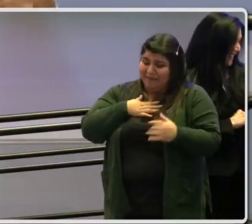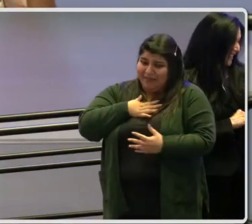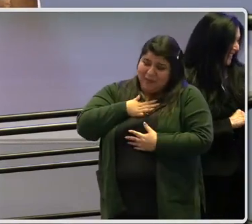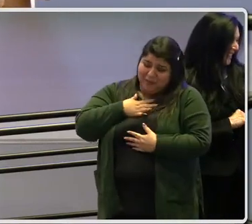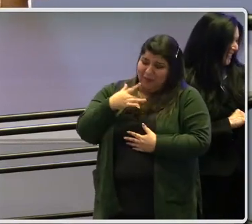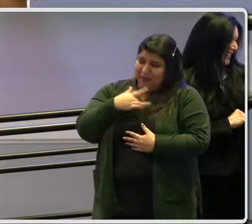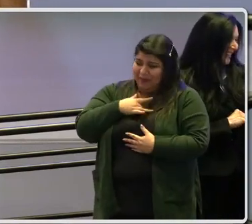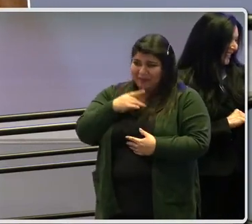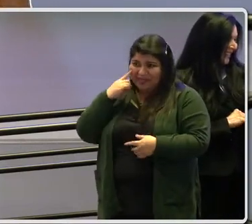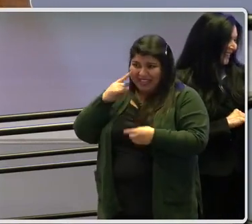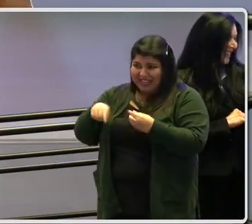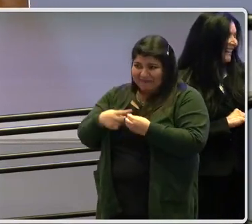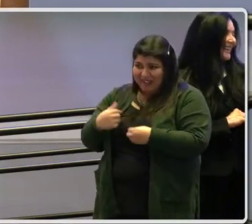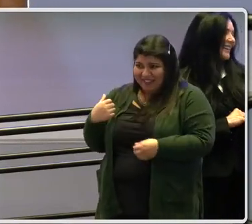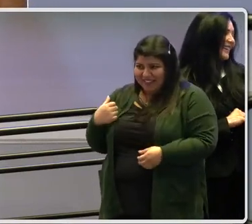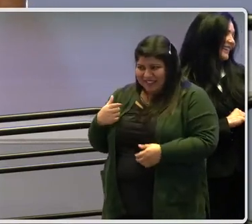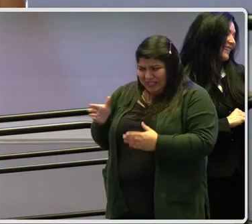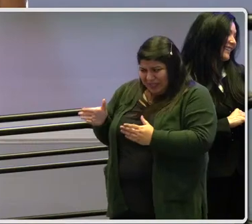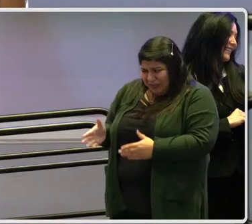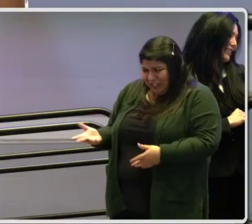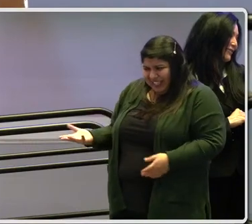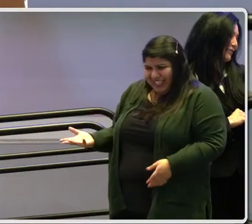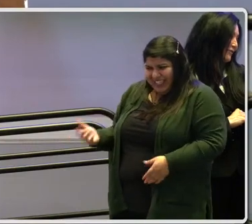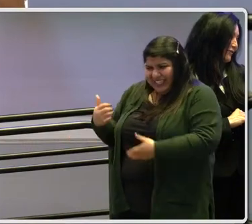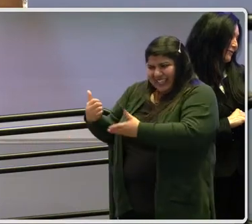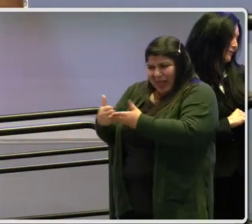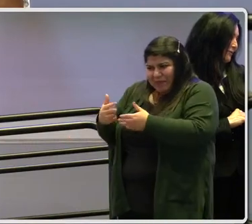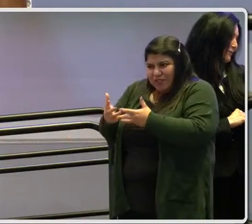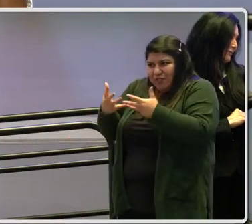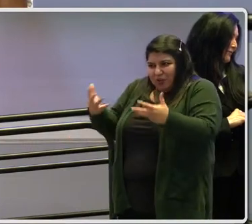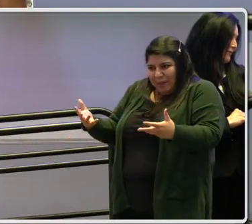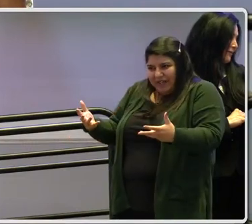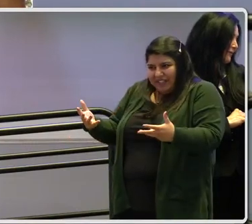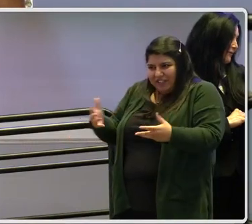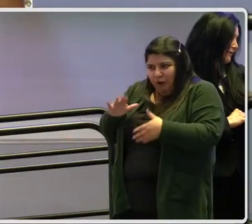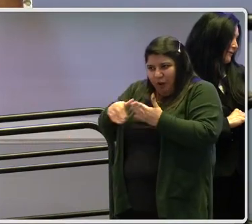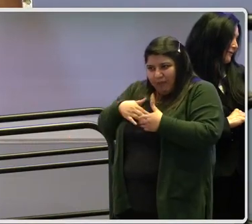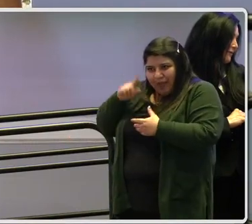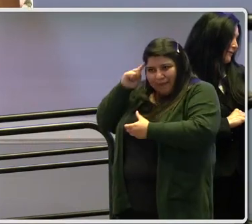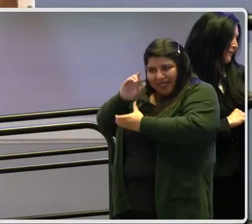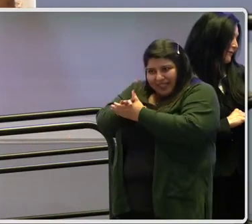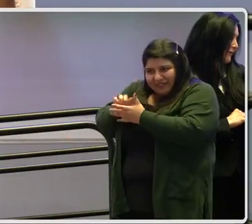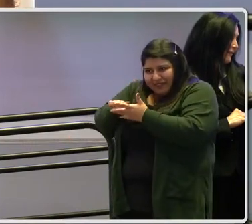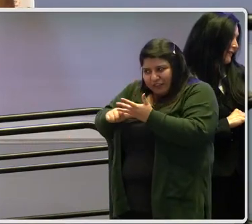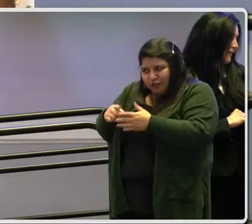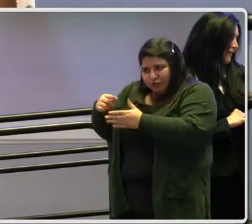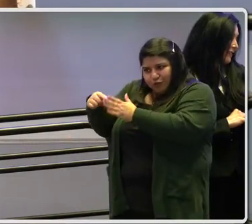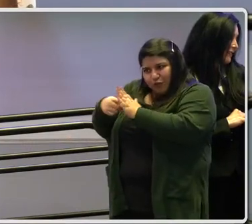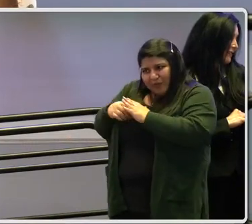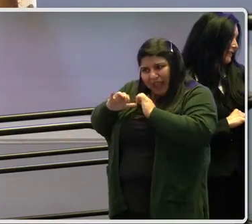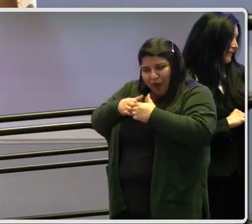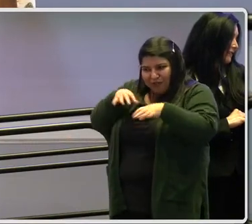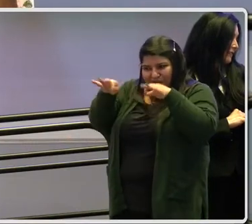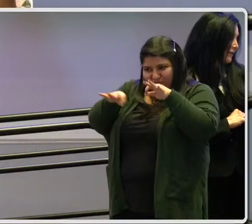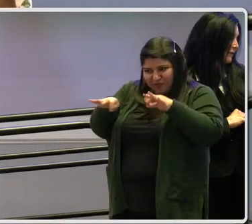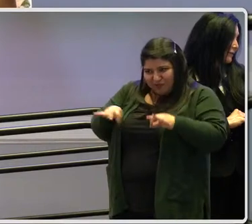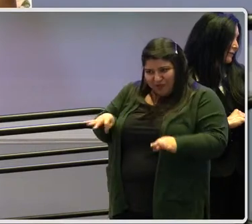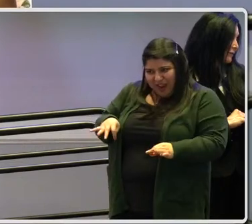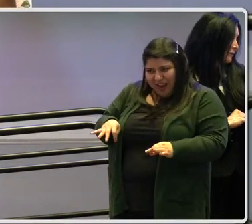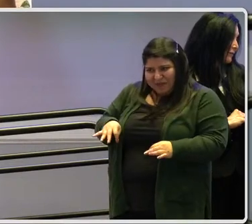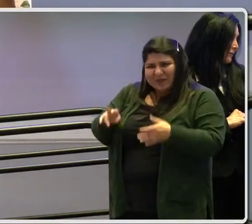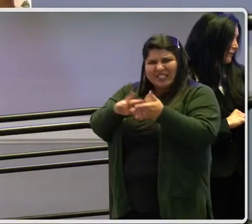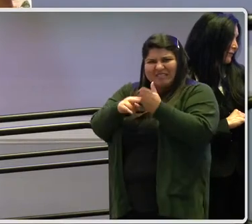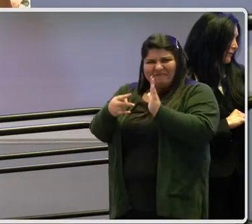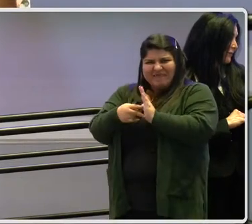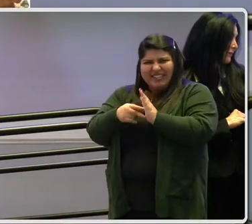I mean, like, thinking of this person who has helped me articulate these beliefs and, like, this meaningfulness of, like, what it means to be a